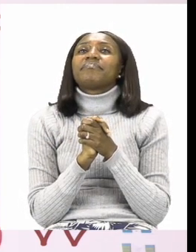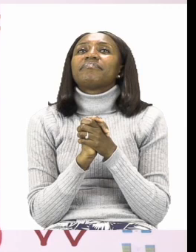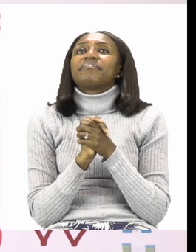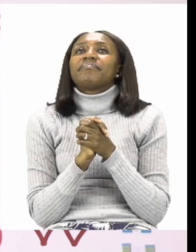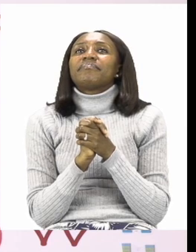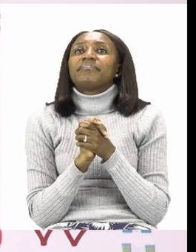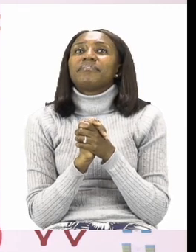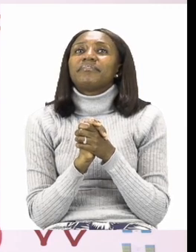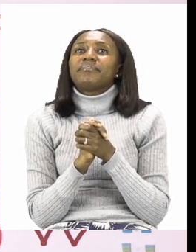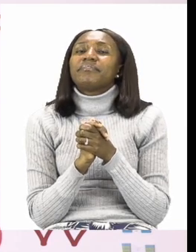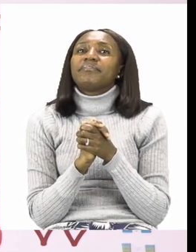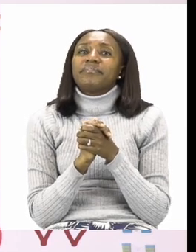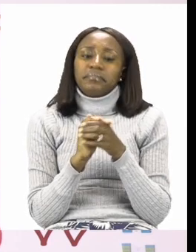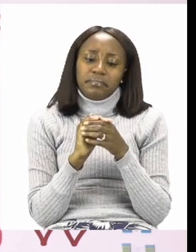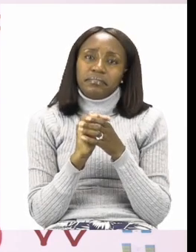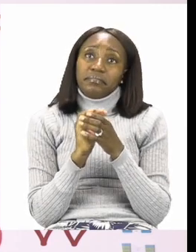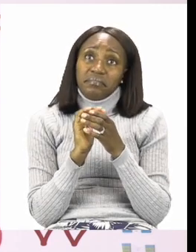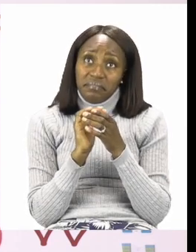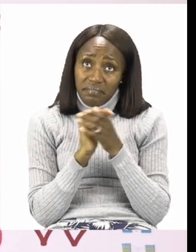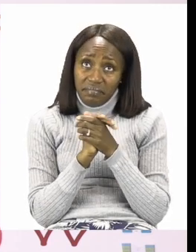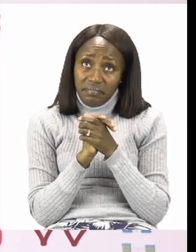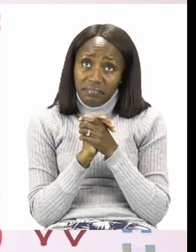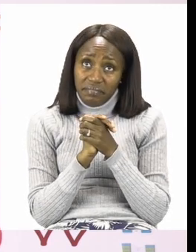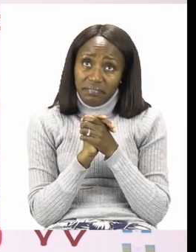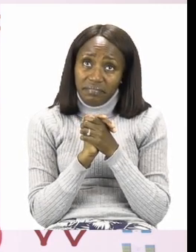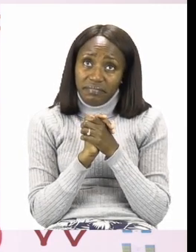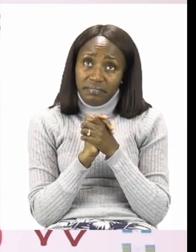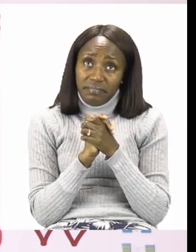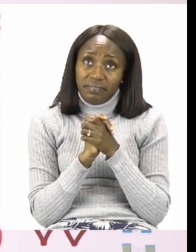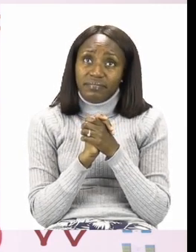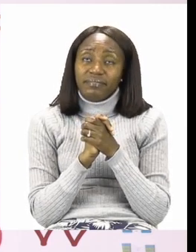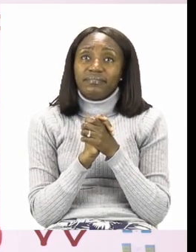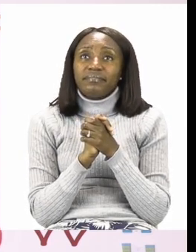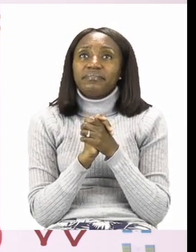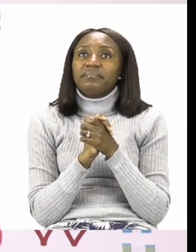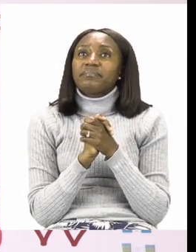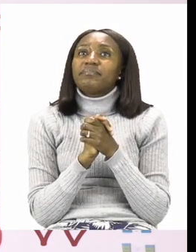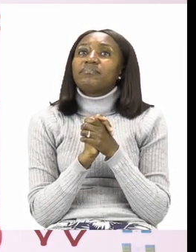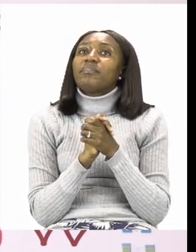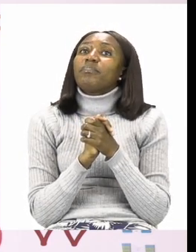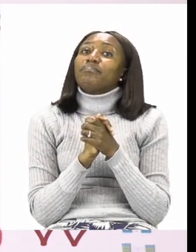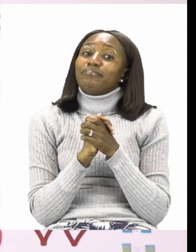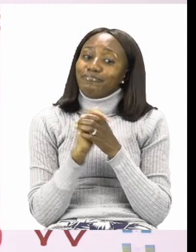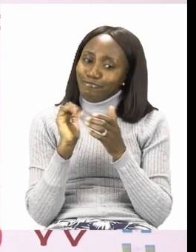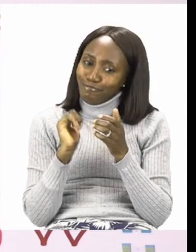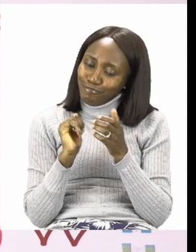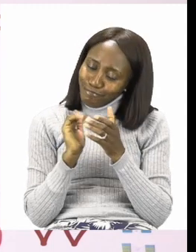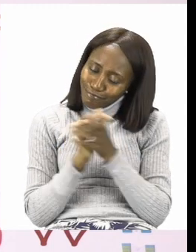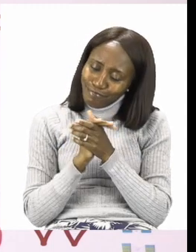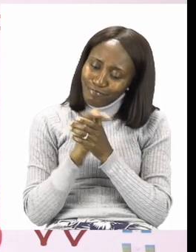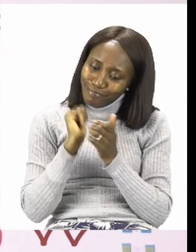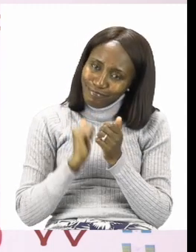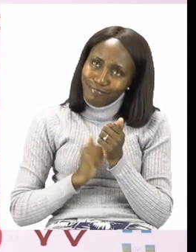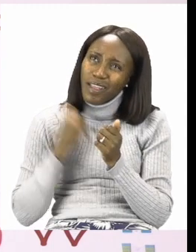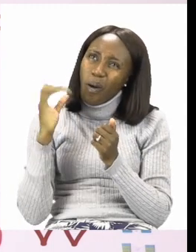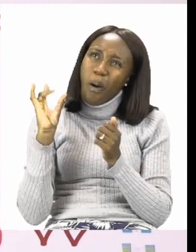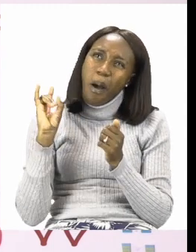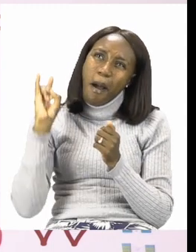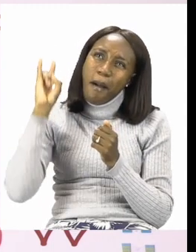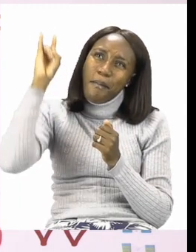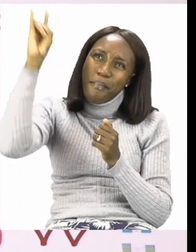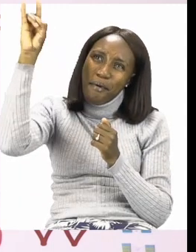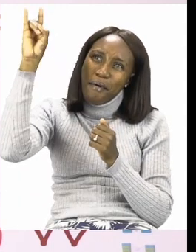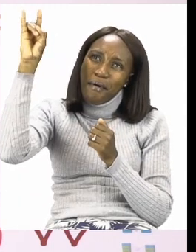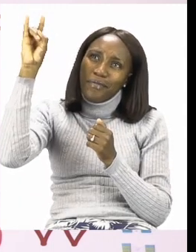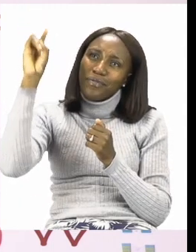sentence. My second word was the word friend. My sentence